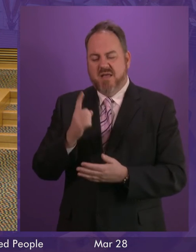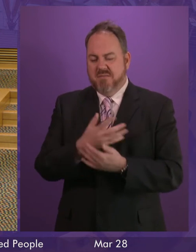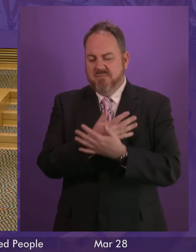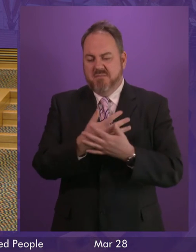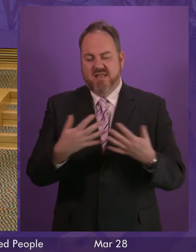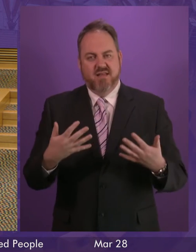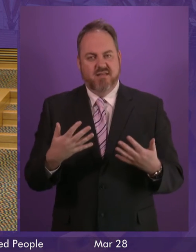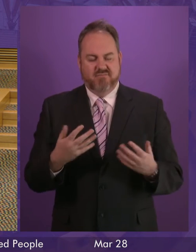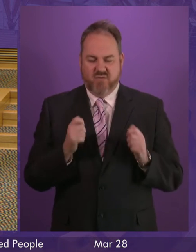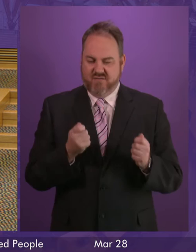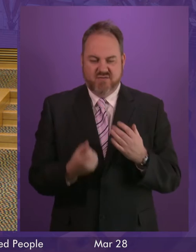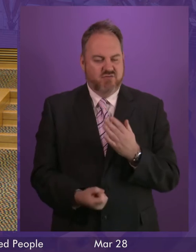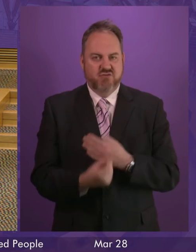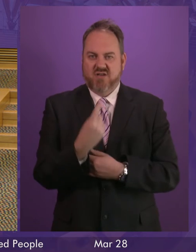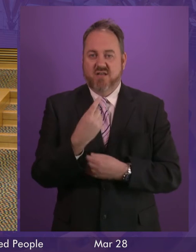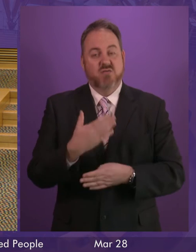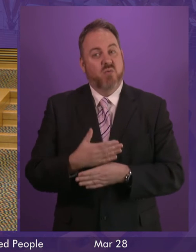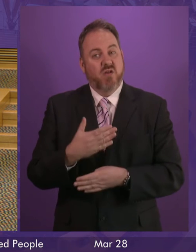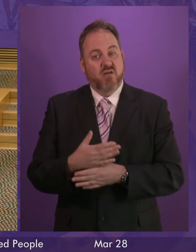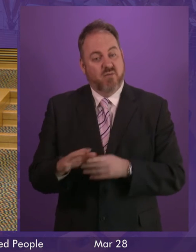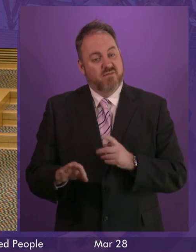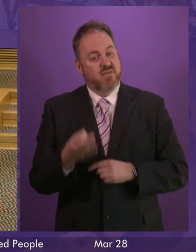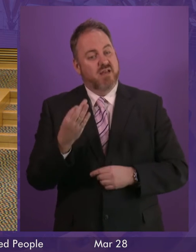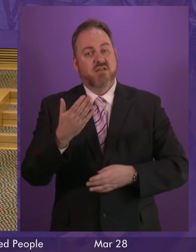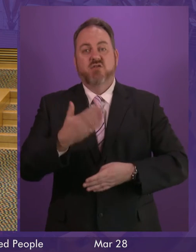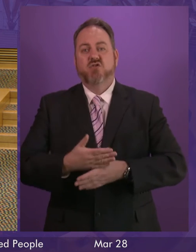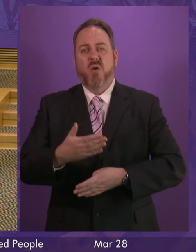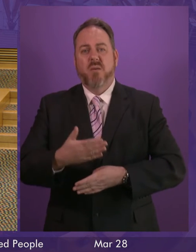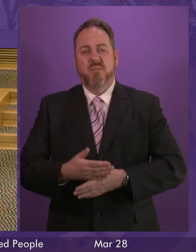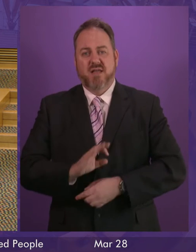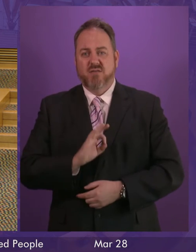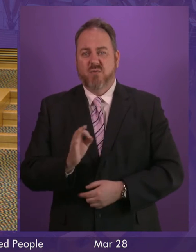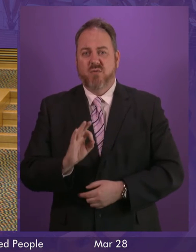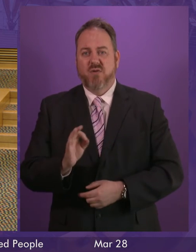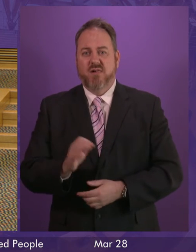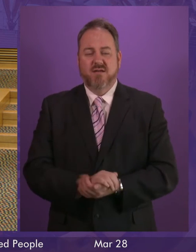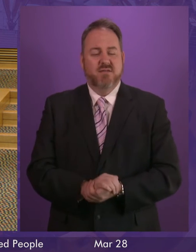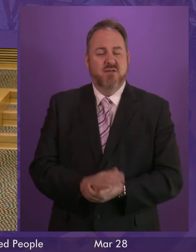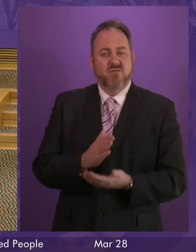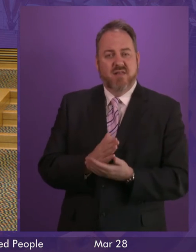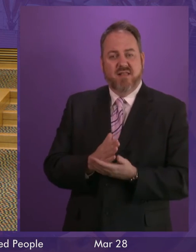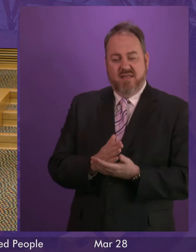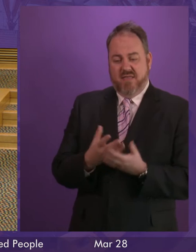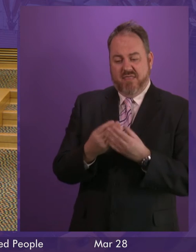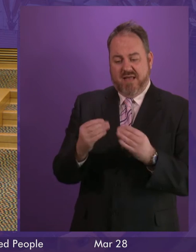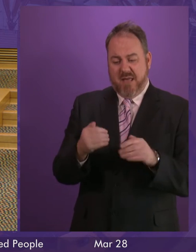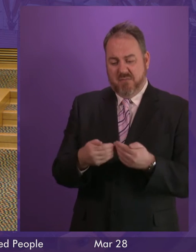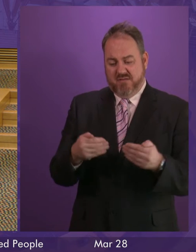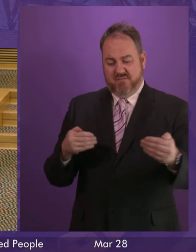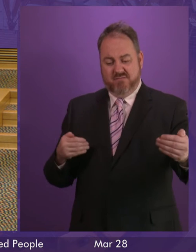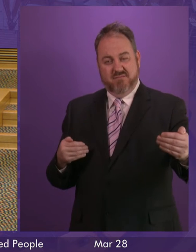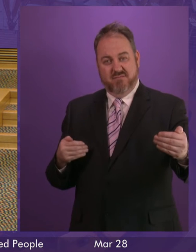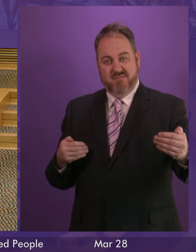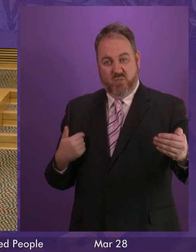opportunity. In our action plan, we set out our ambition to reduce the disability employment gap by at least half, an